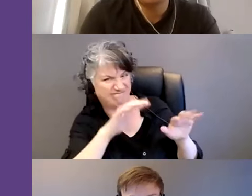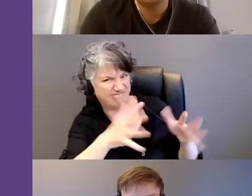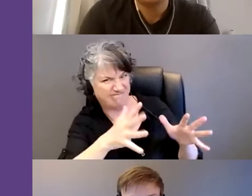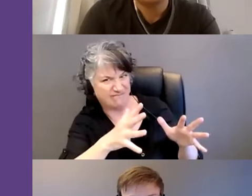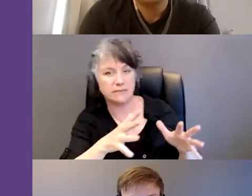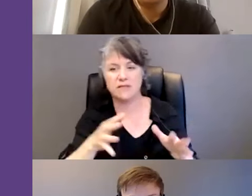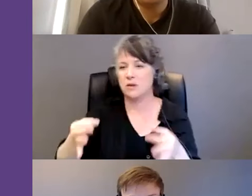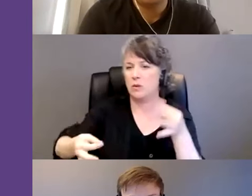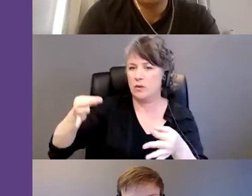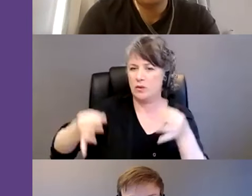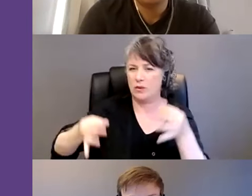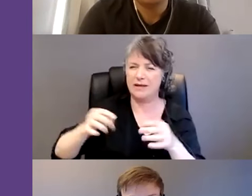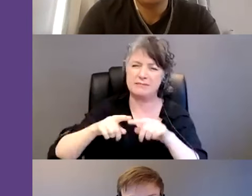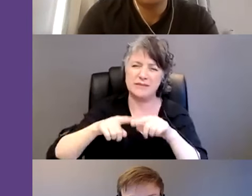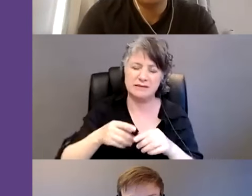slightly different path.